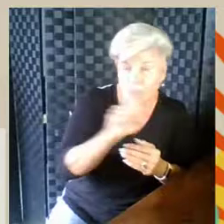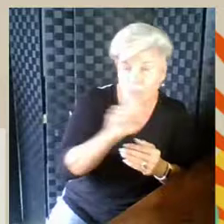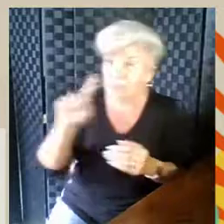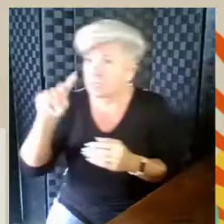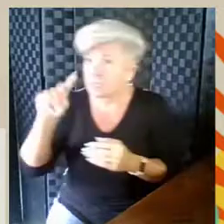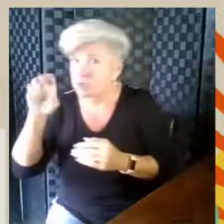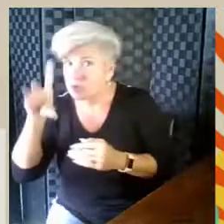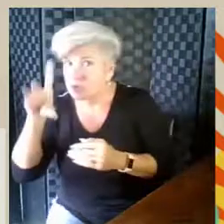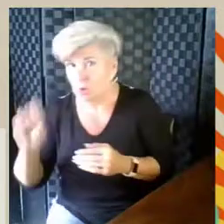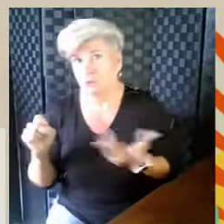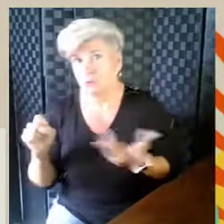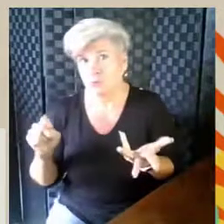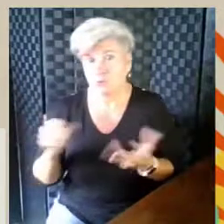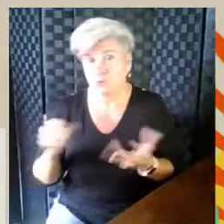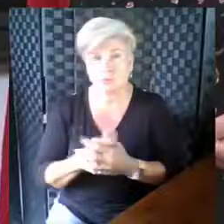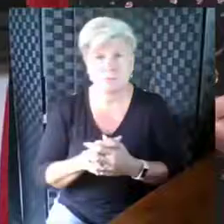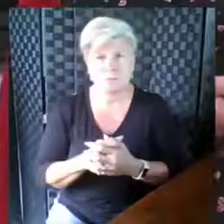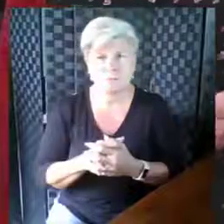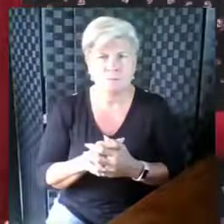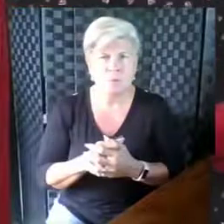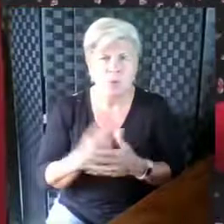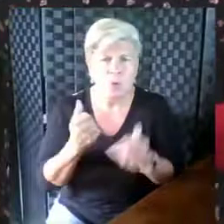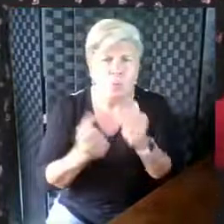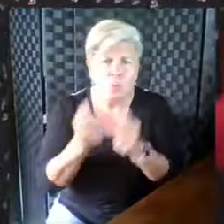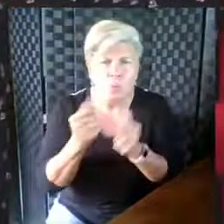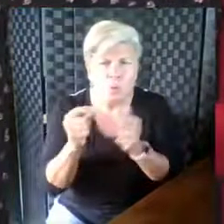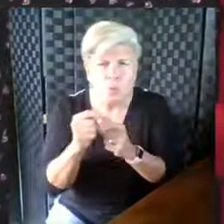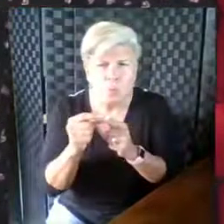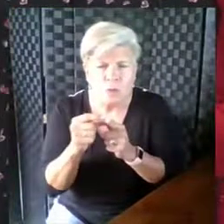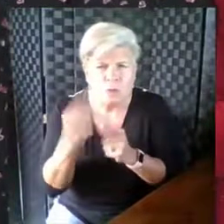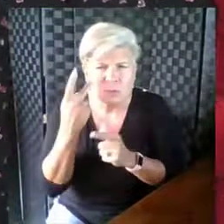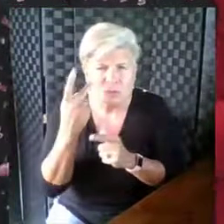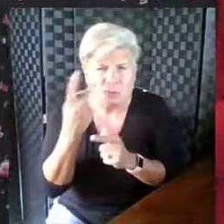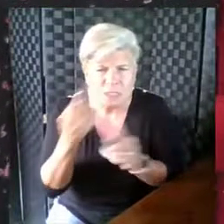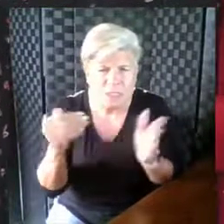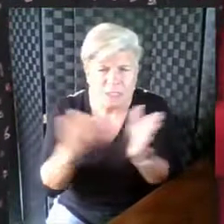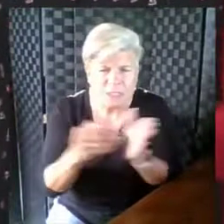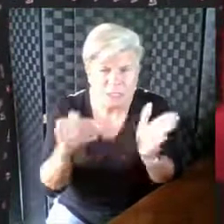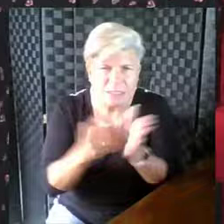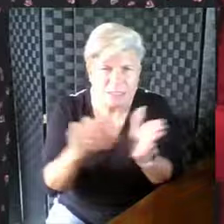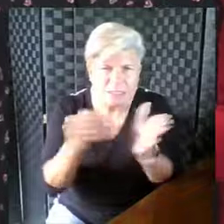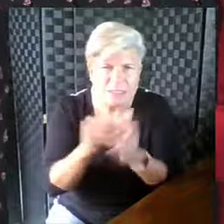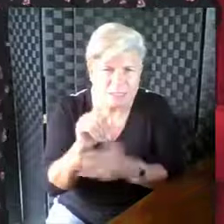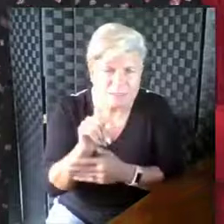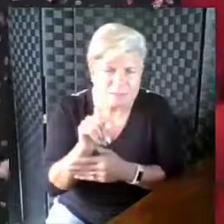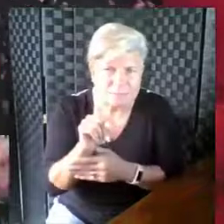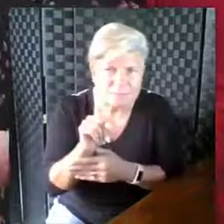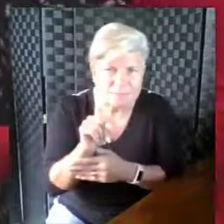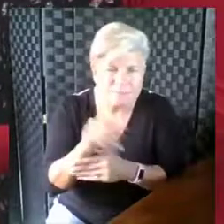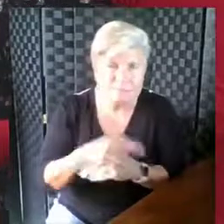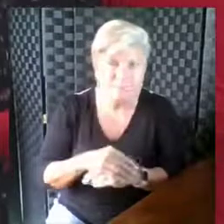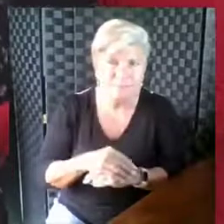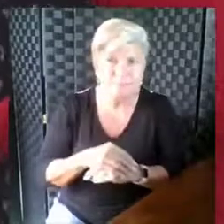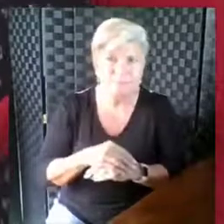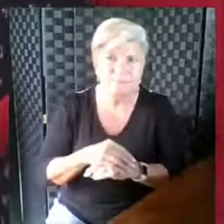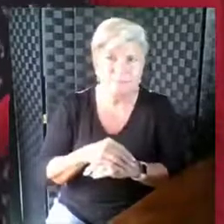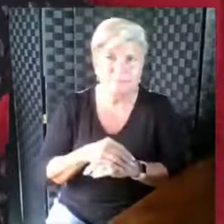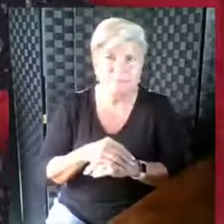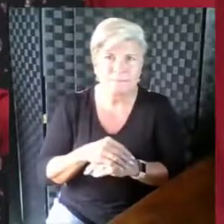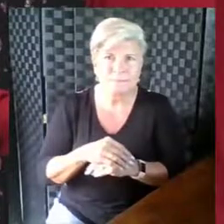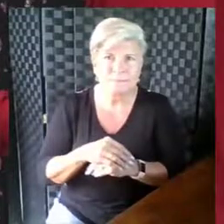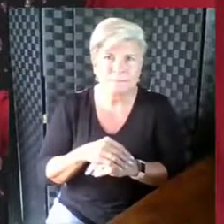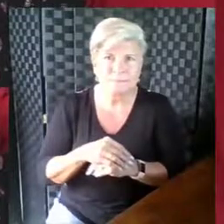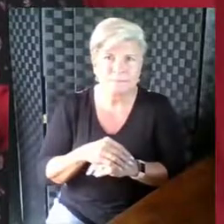toads. So what word or words did you hear repeated throughout the passage?